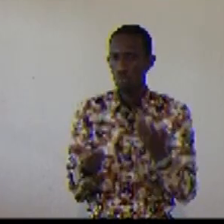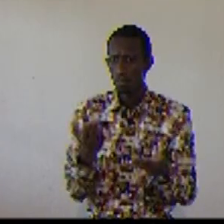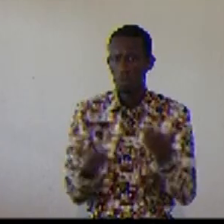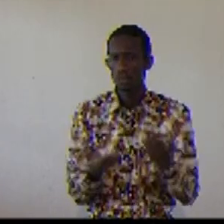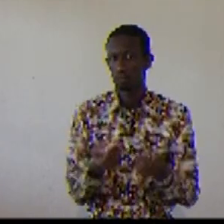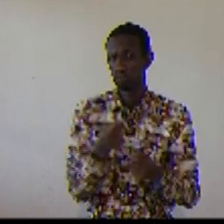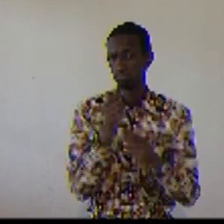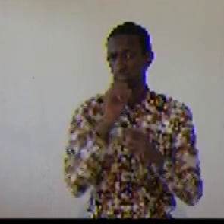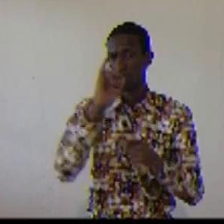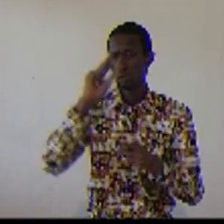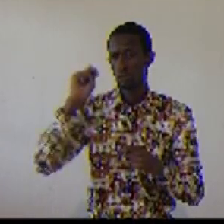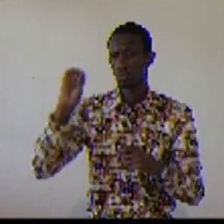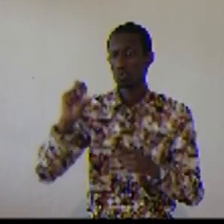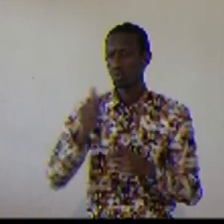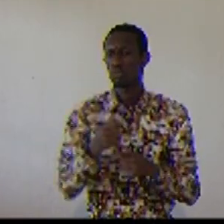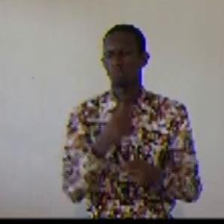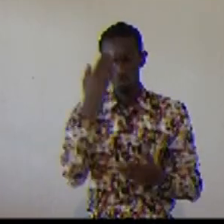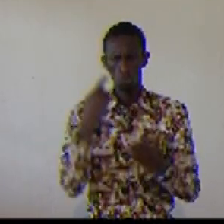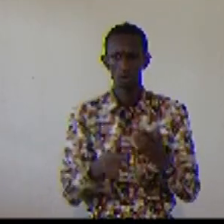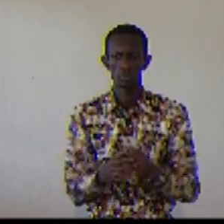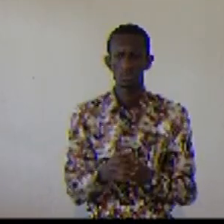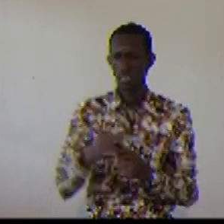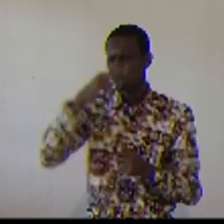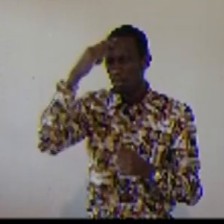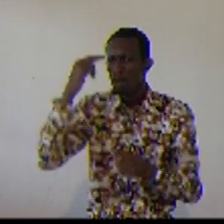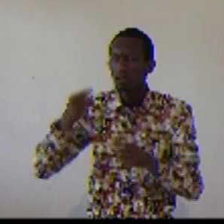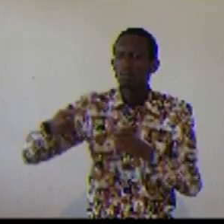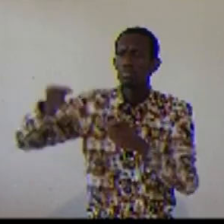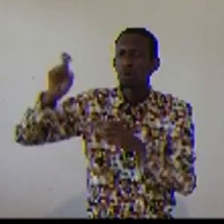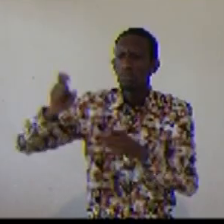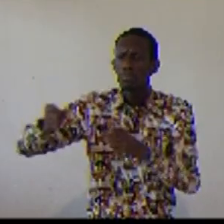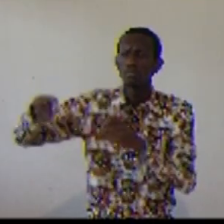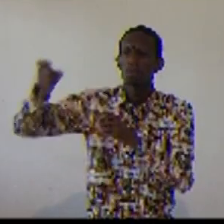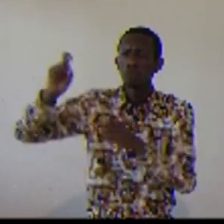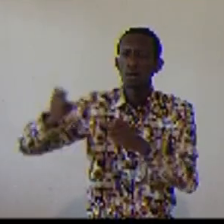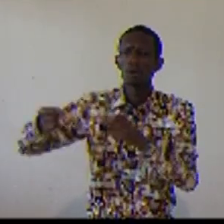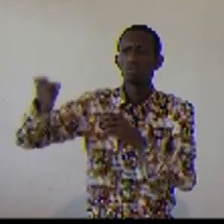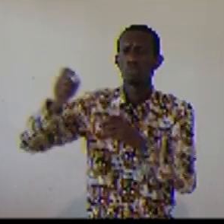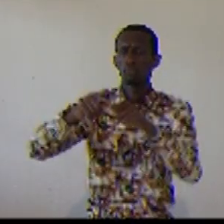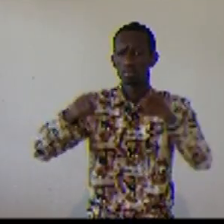have increased surface area. This was part